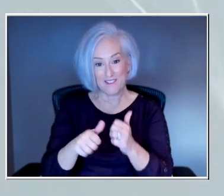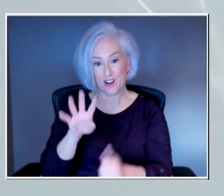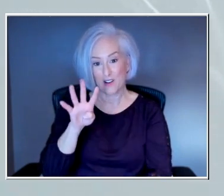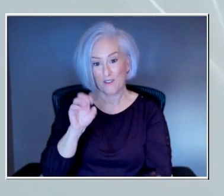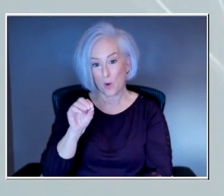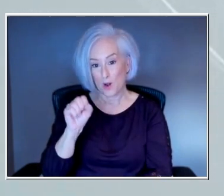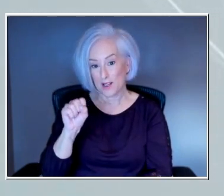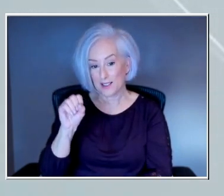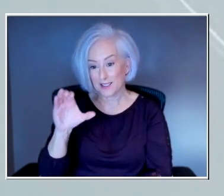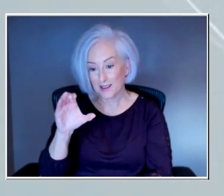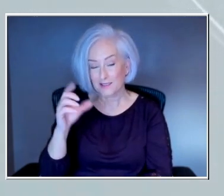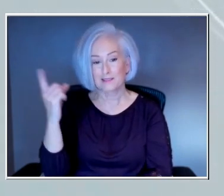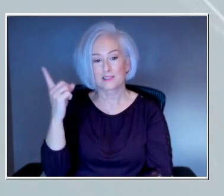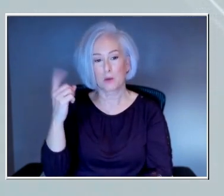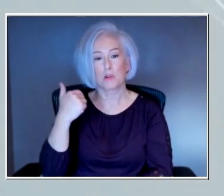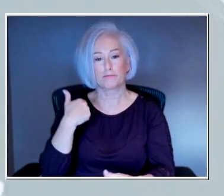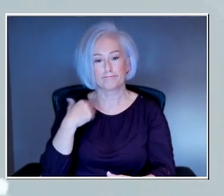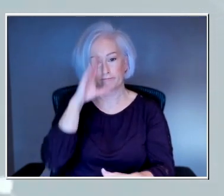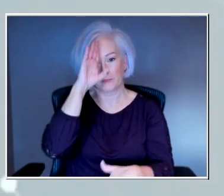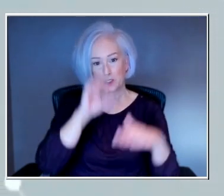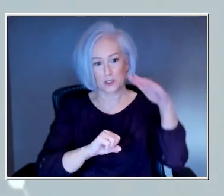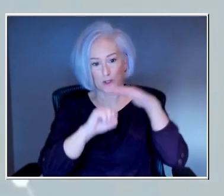States has a stroke. That's more than